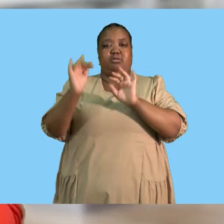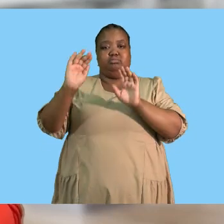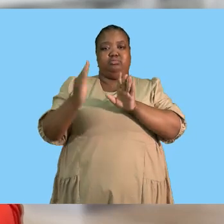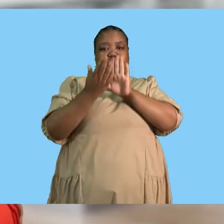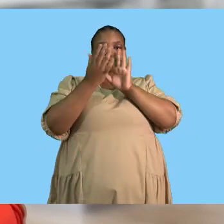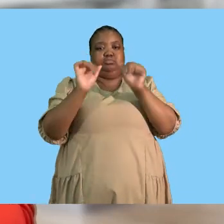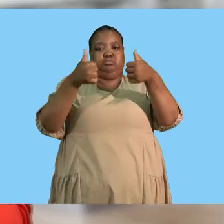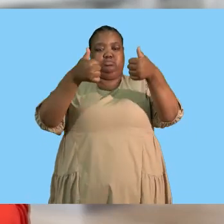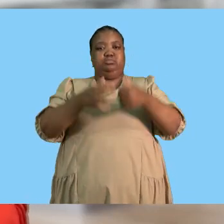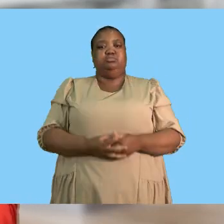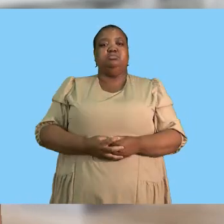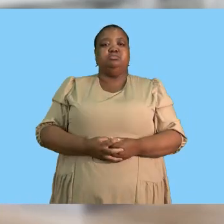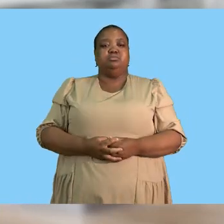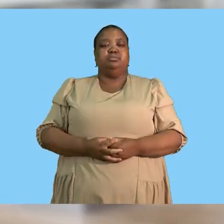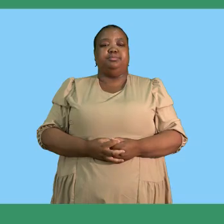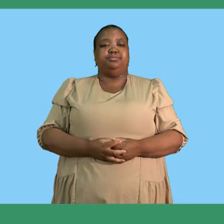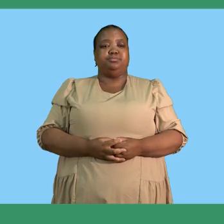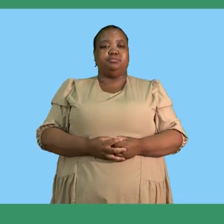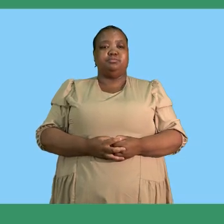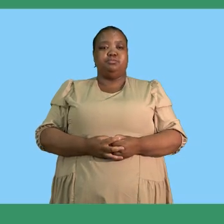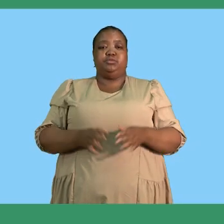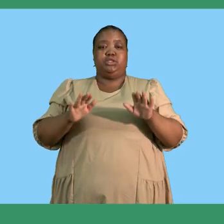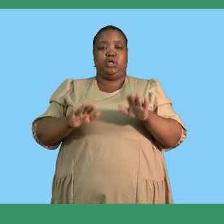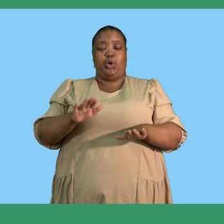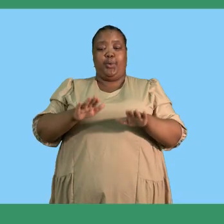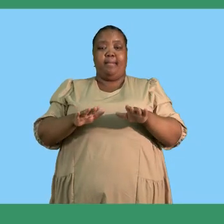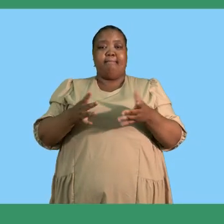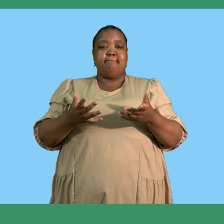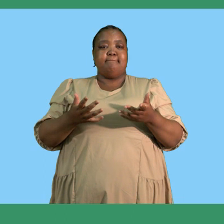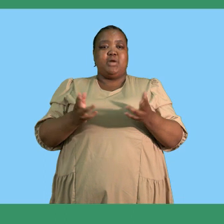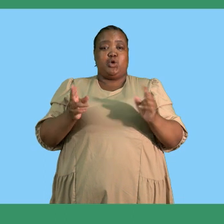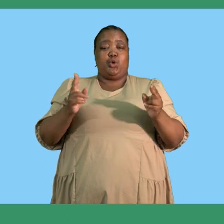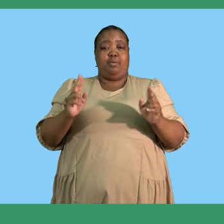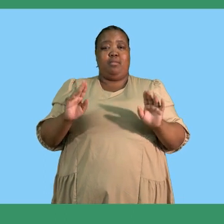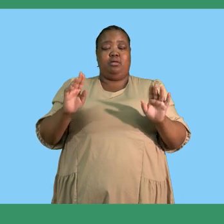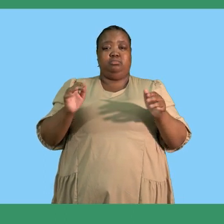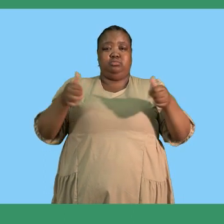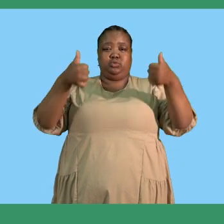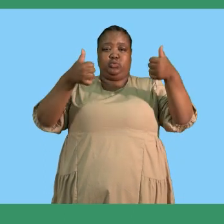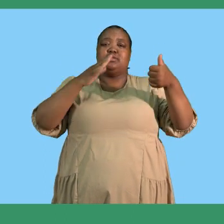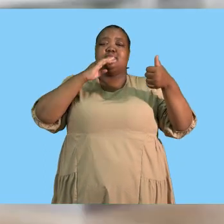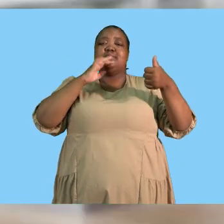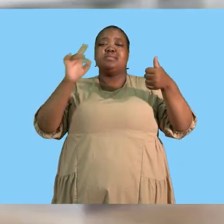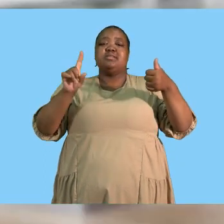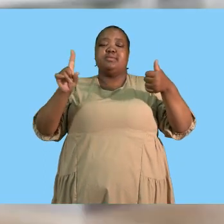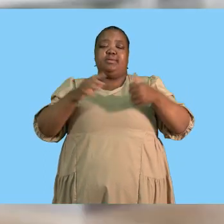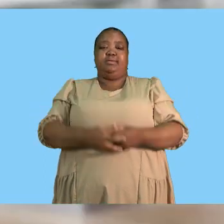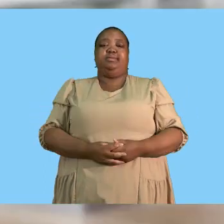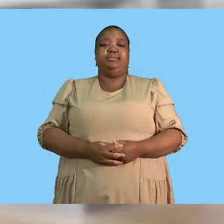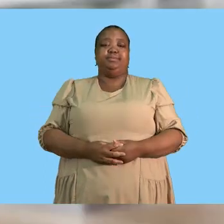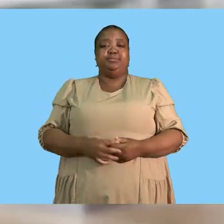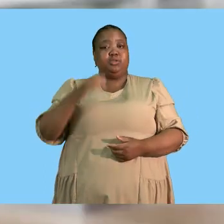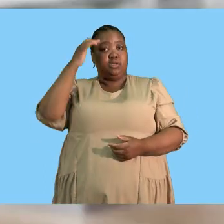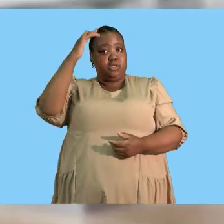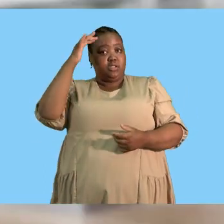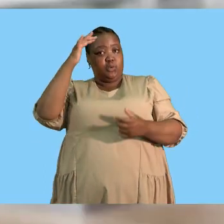to name this. That is very good. Then you must then remember, common good means what? So it says